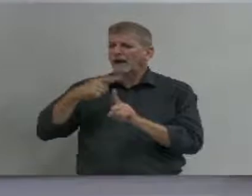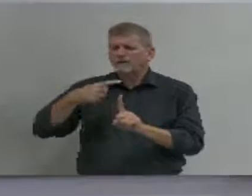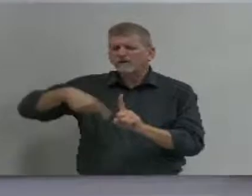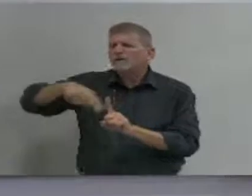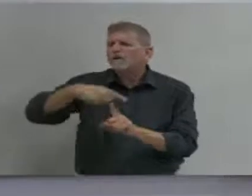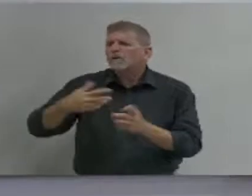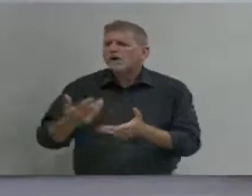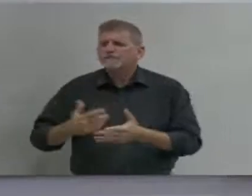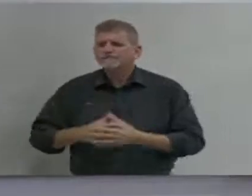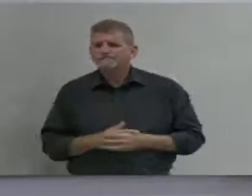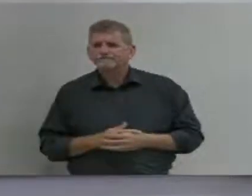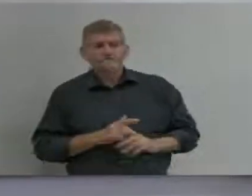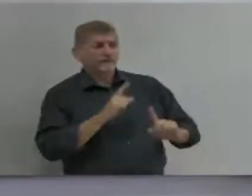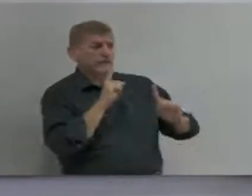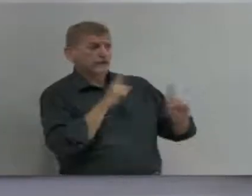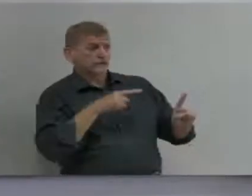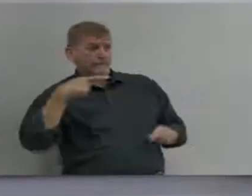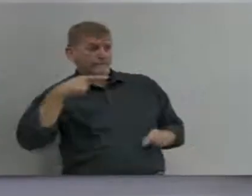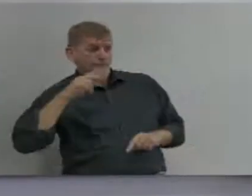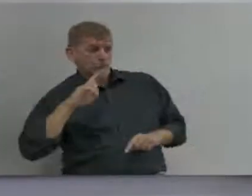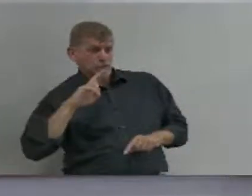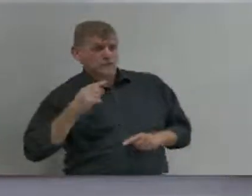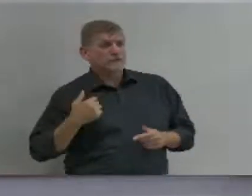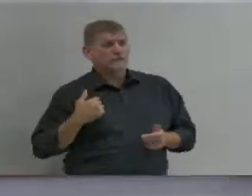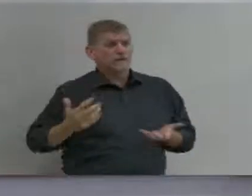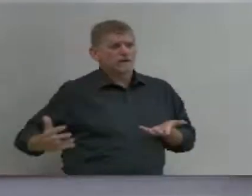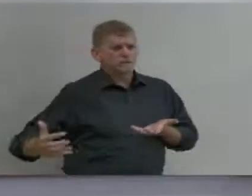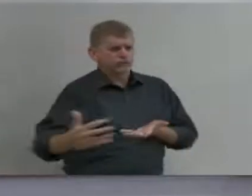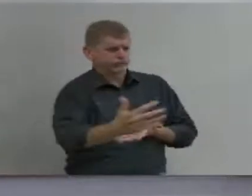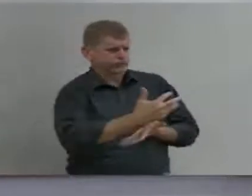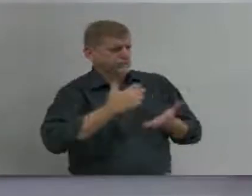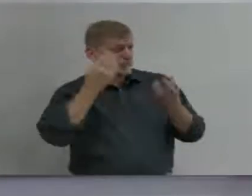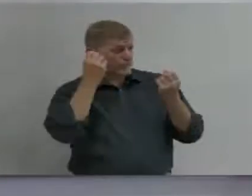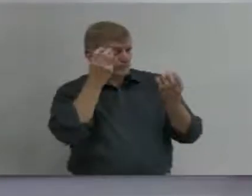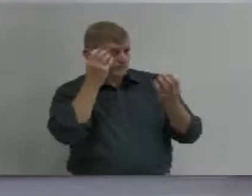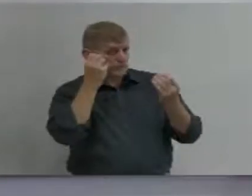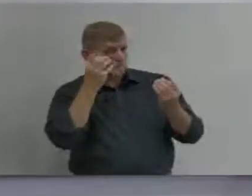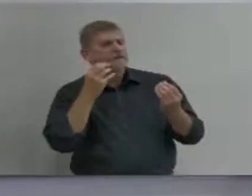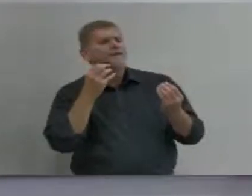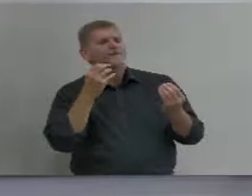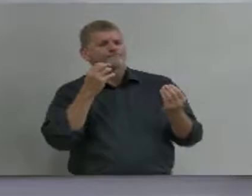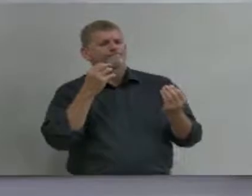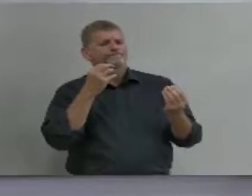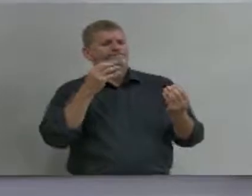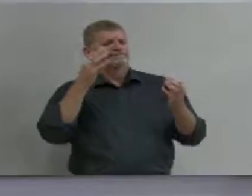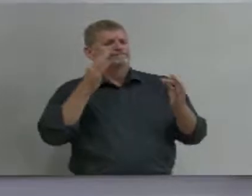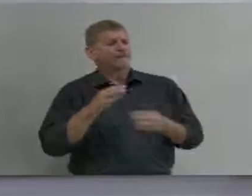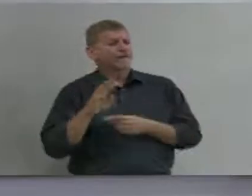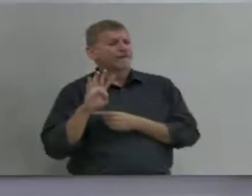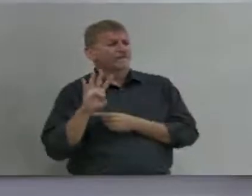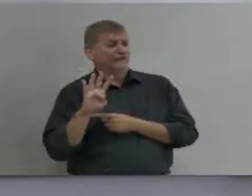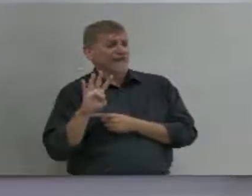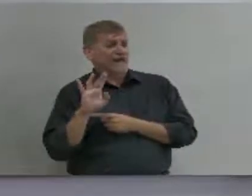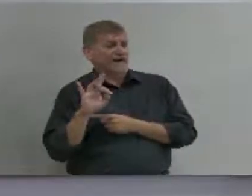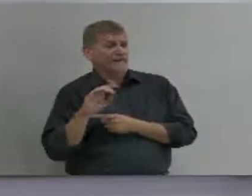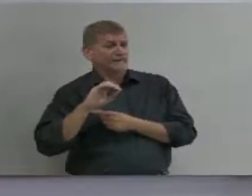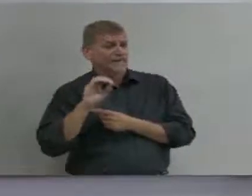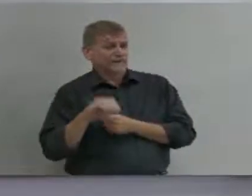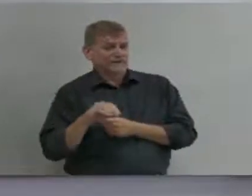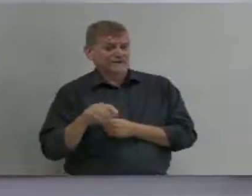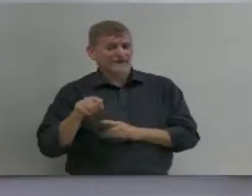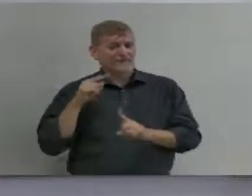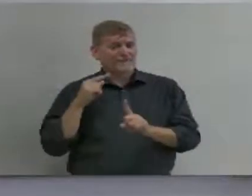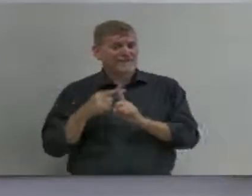been able to gather this information, and we've been able to determine that 48% of our positives are